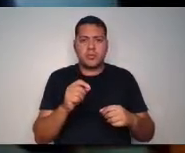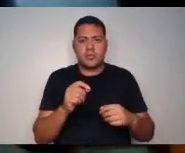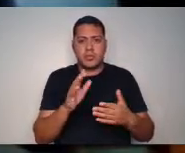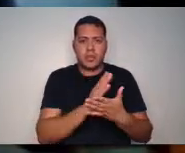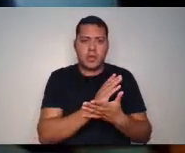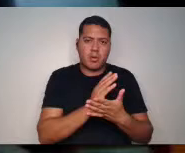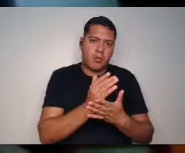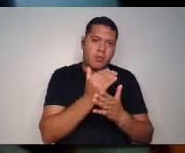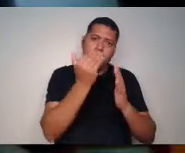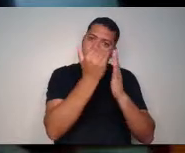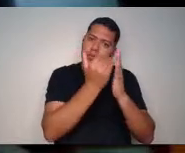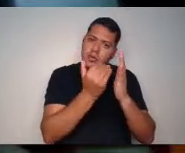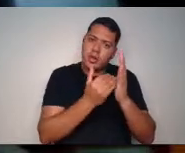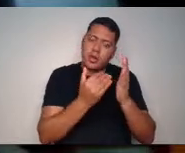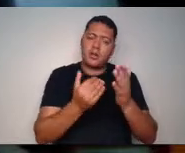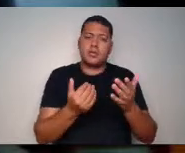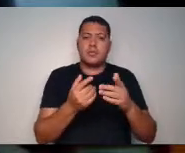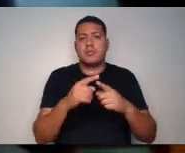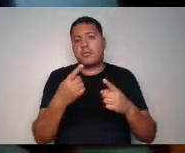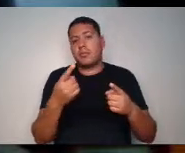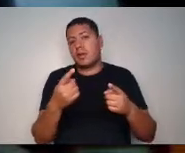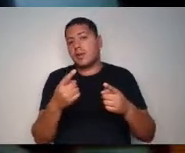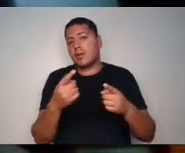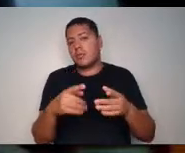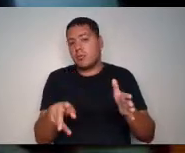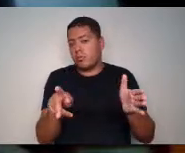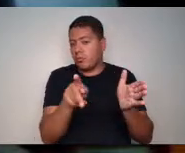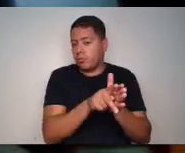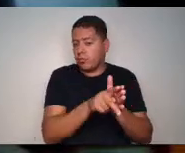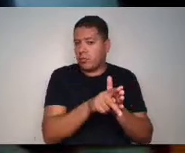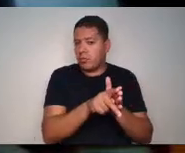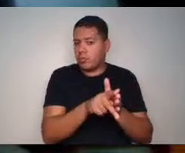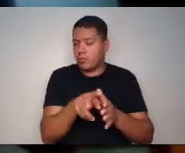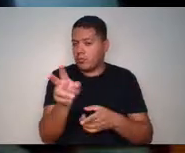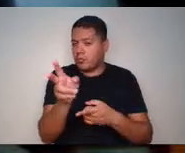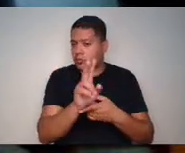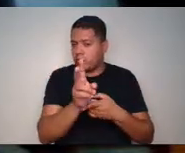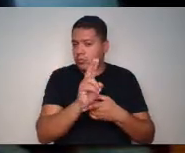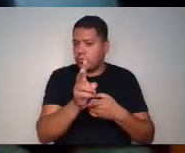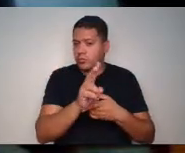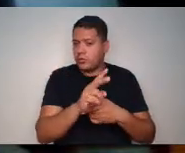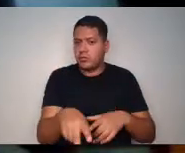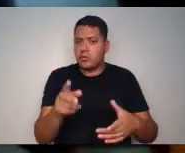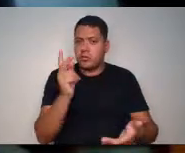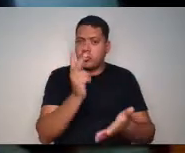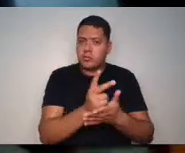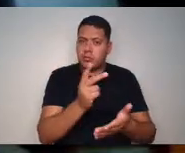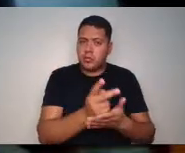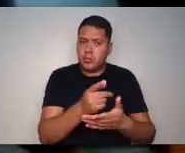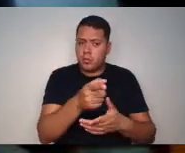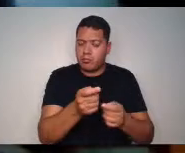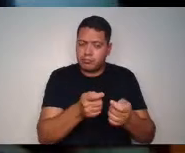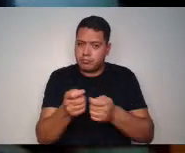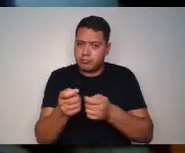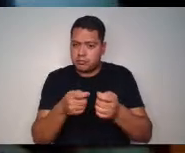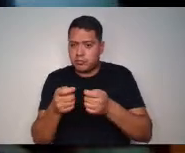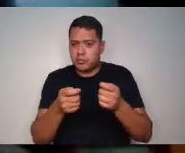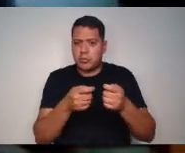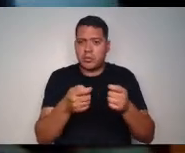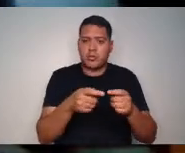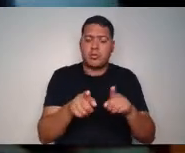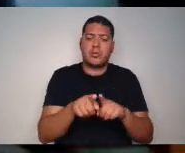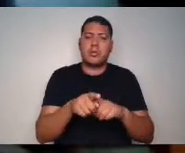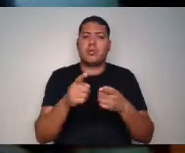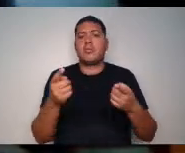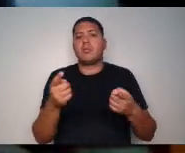control of specific tasks to be automated, but the supervisor and the